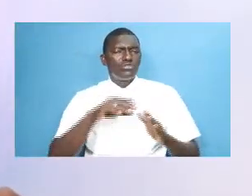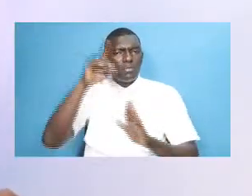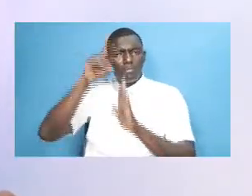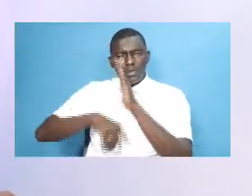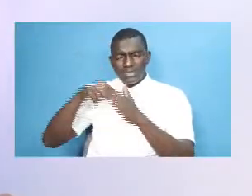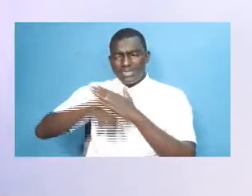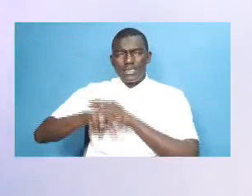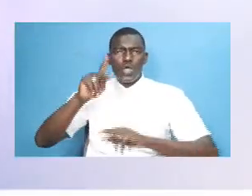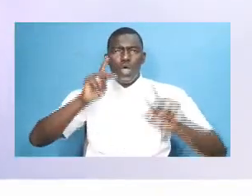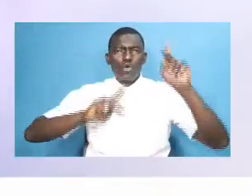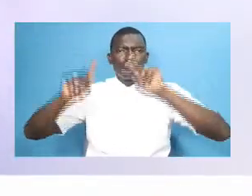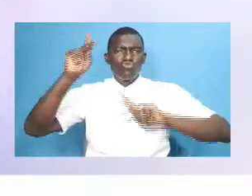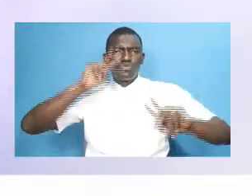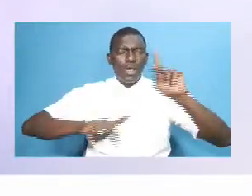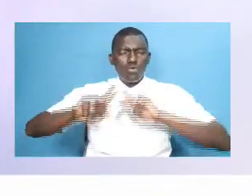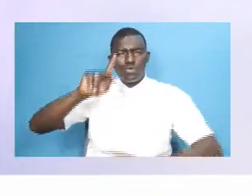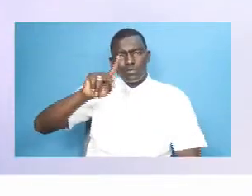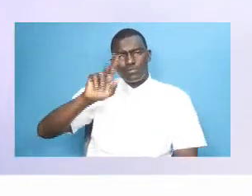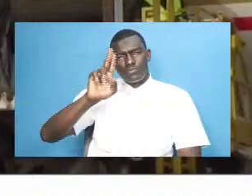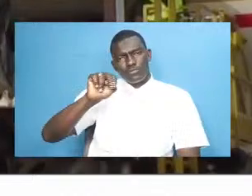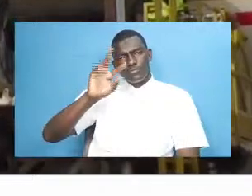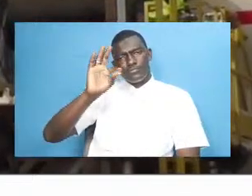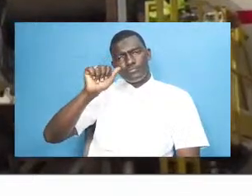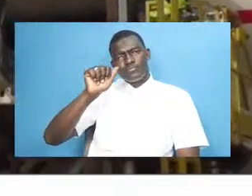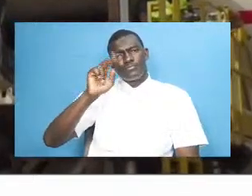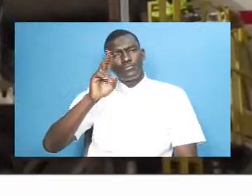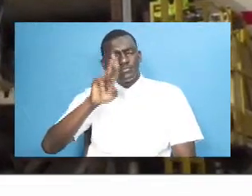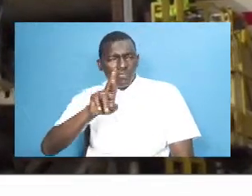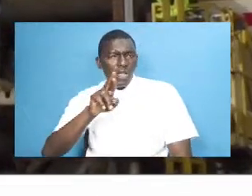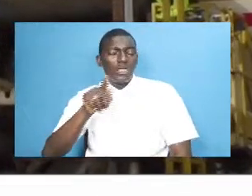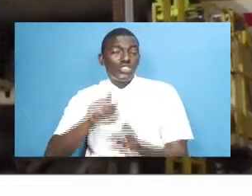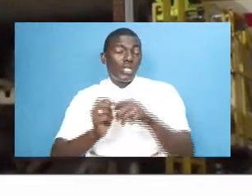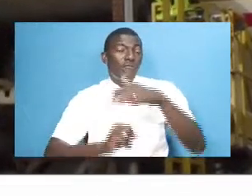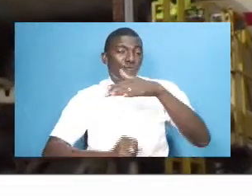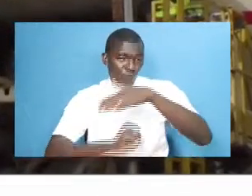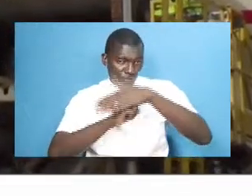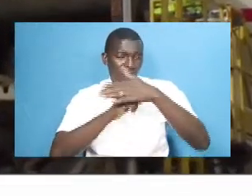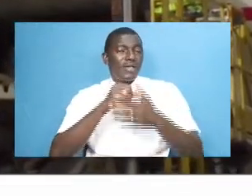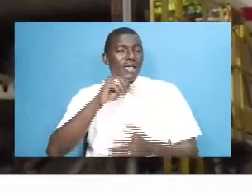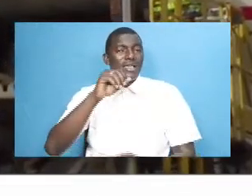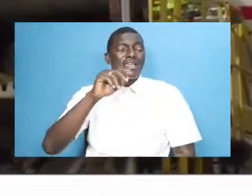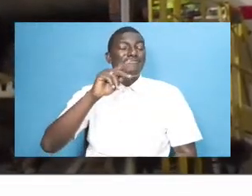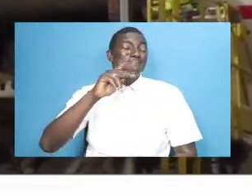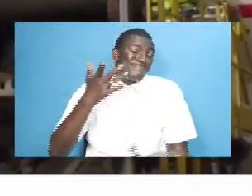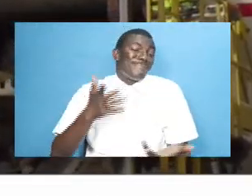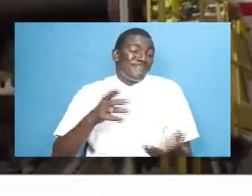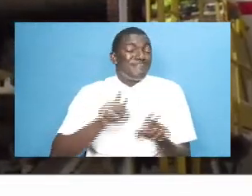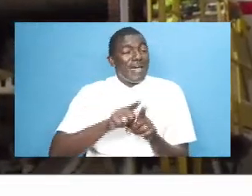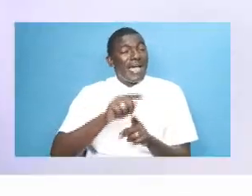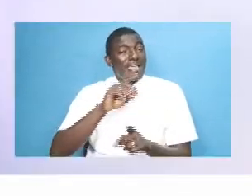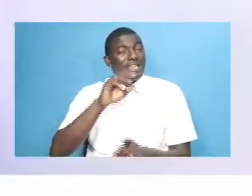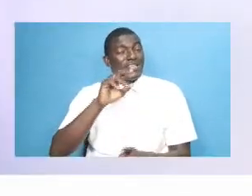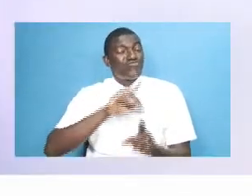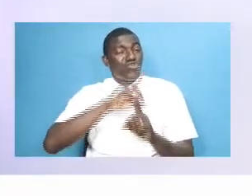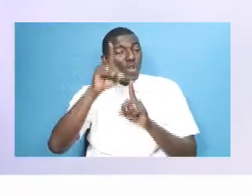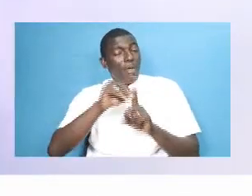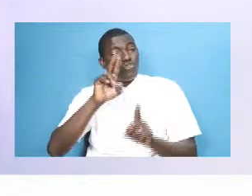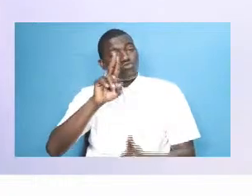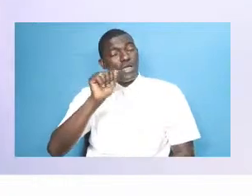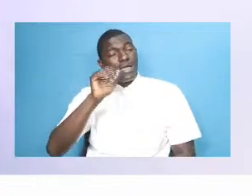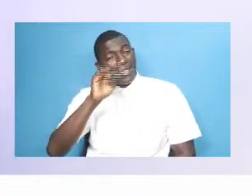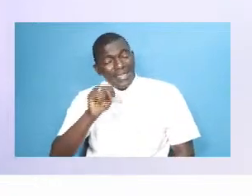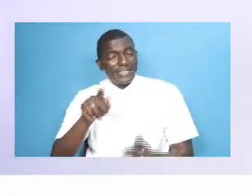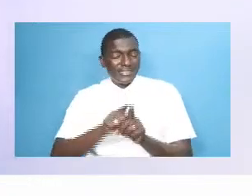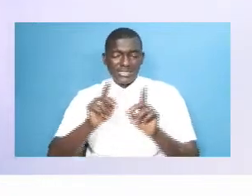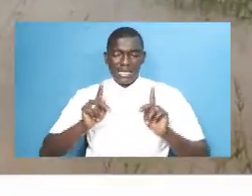Kuntauru is actually funded by UAE, and also 3 bridges were also constructed, as well as a dike, a